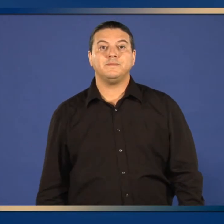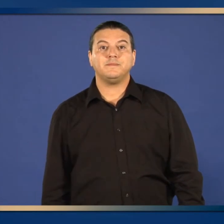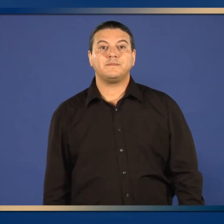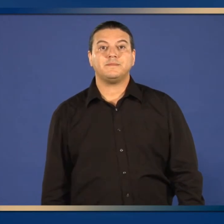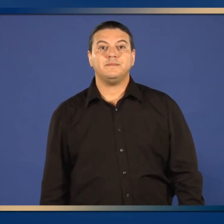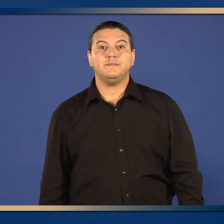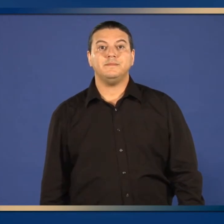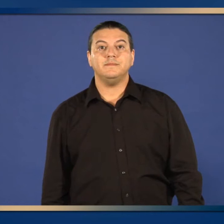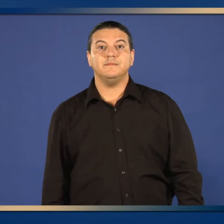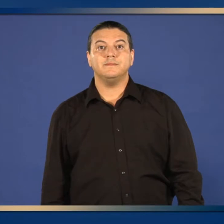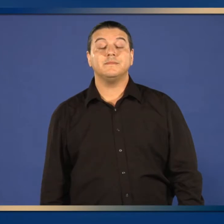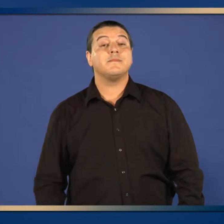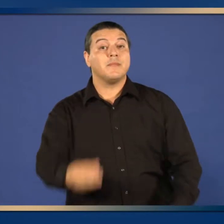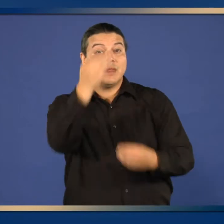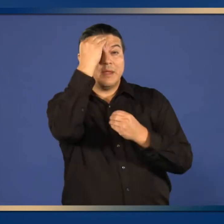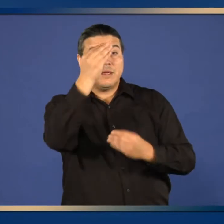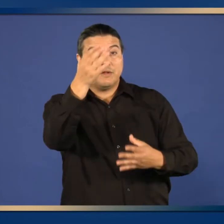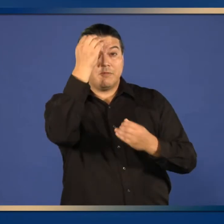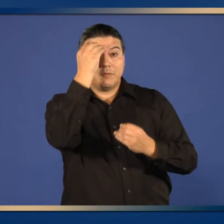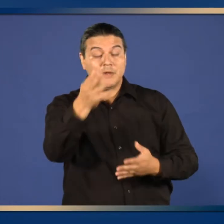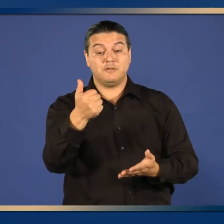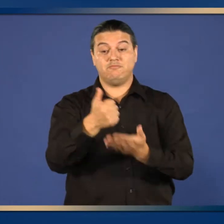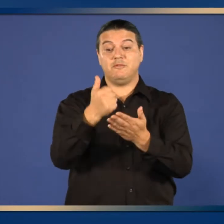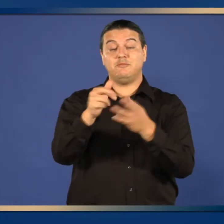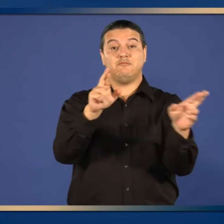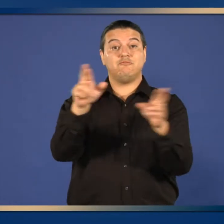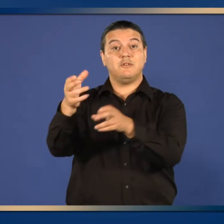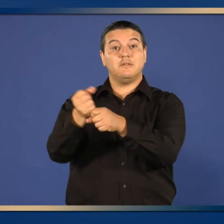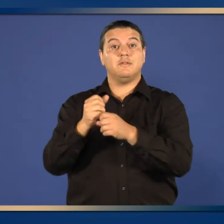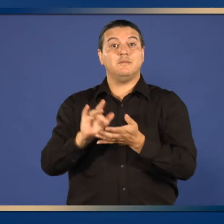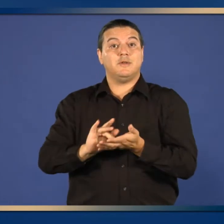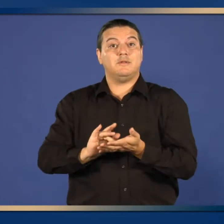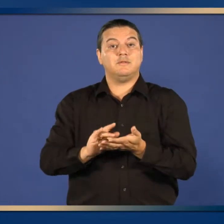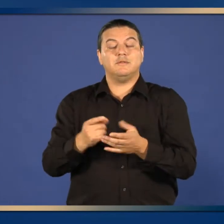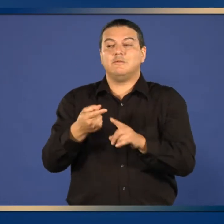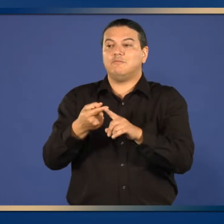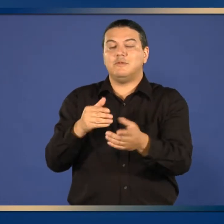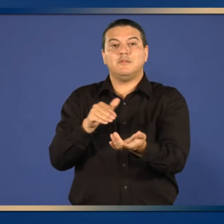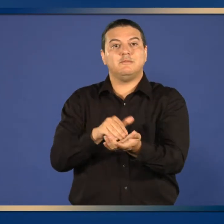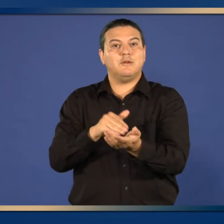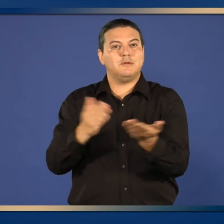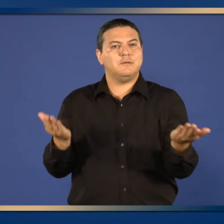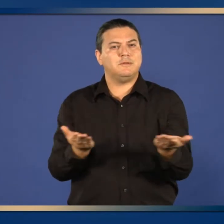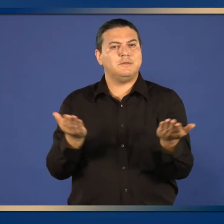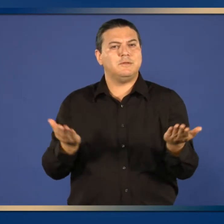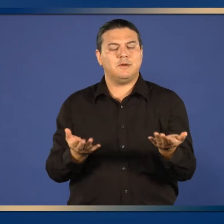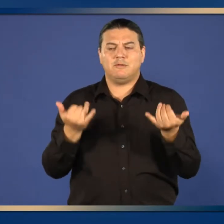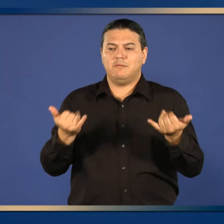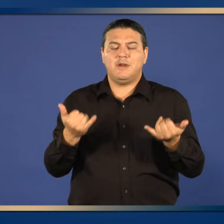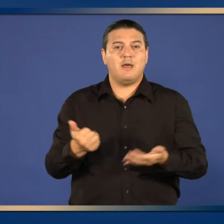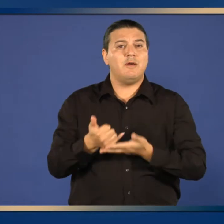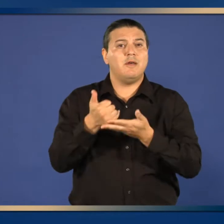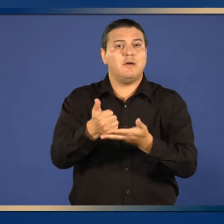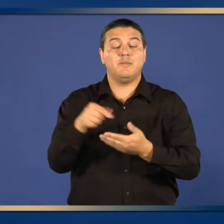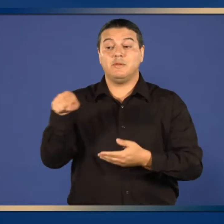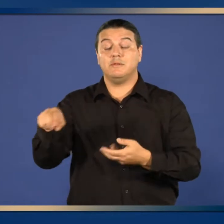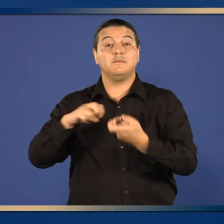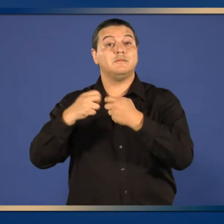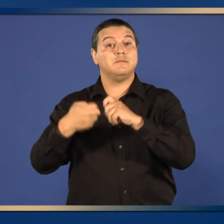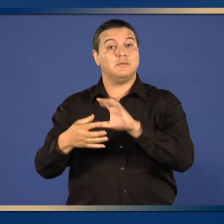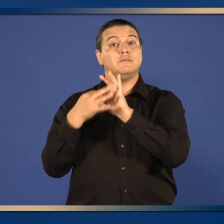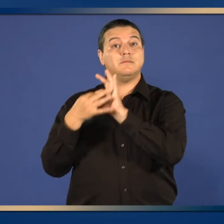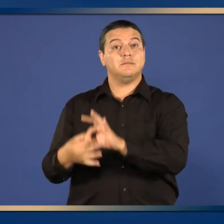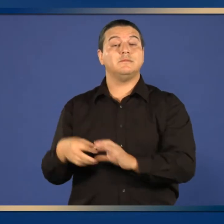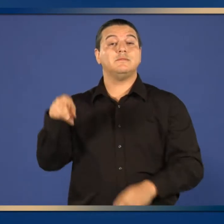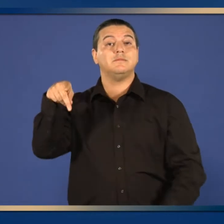The following information will help you prepare to receive medicine from the professionals here who are involved in this response